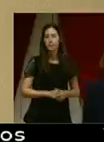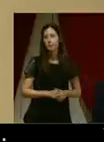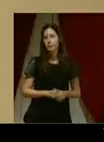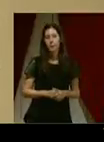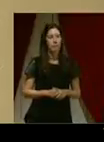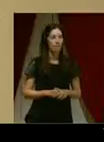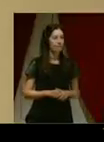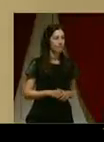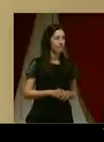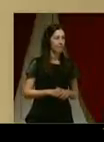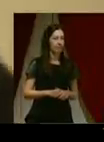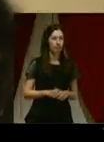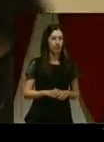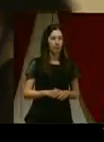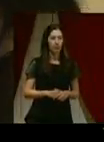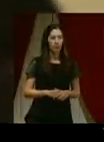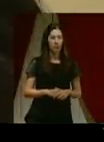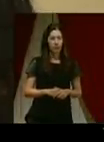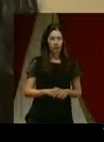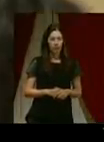the only answer I can give you.